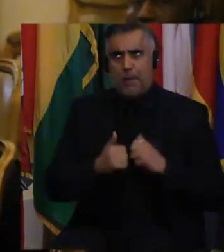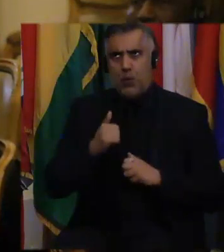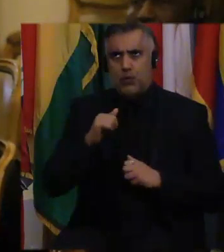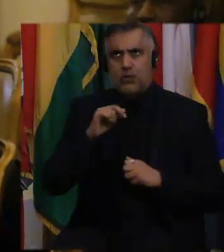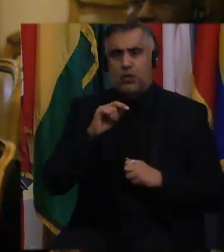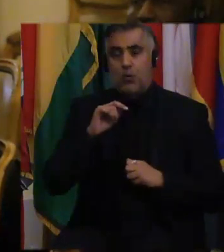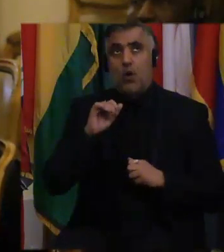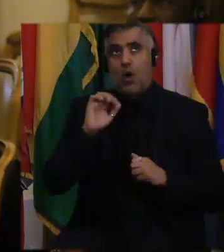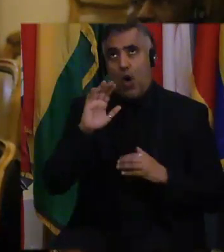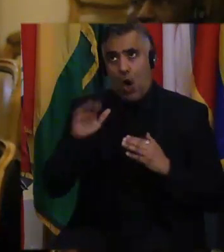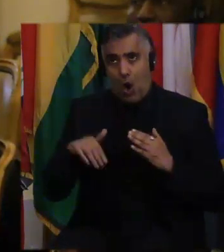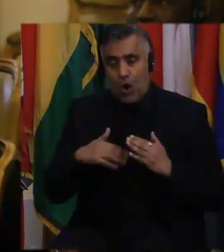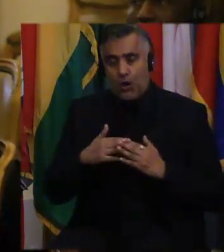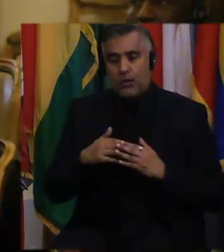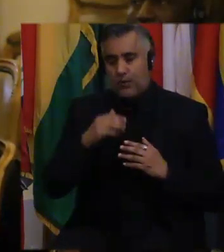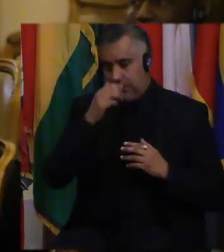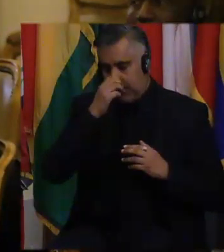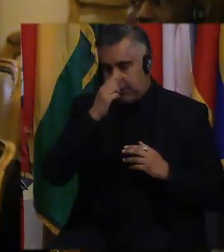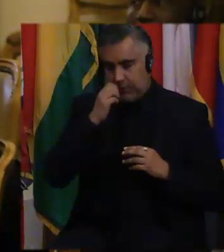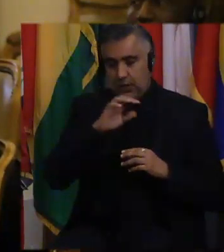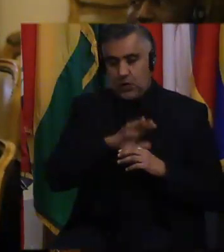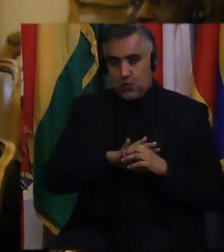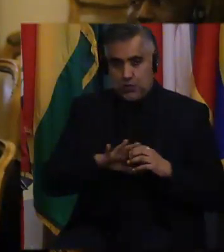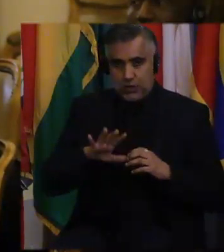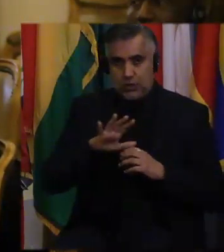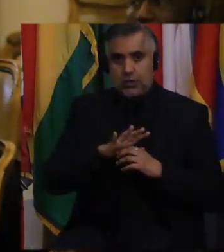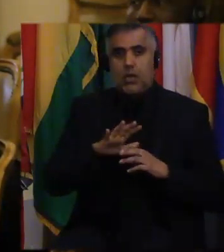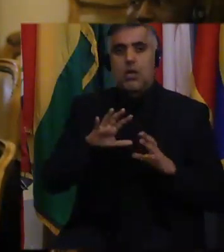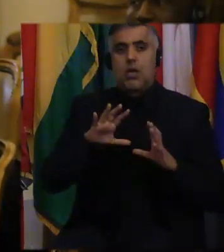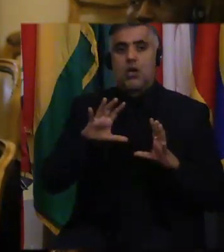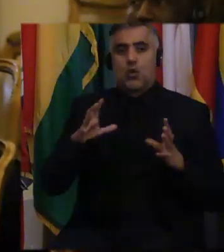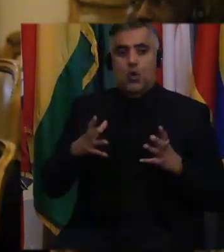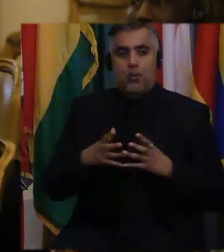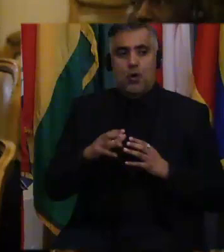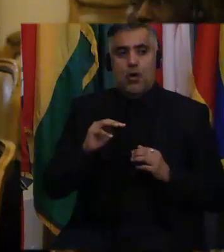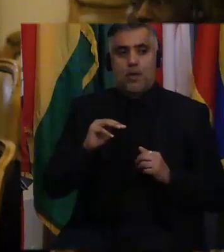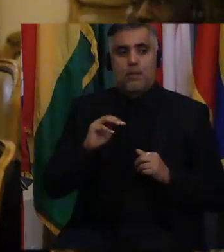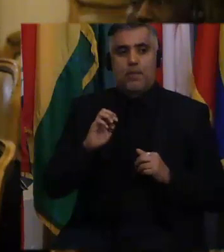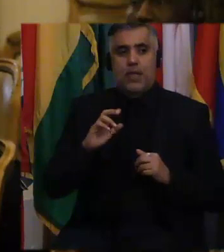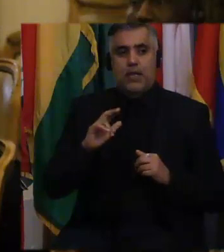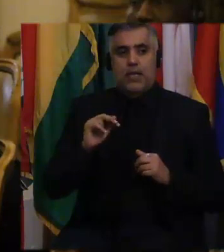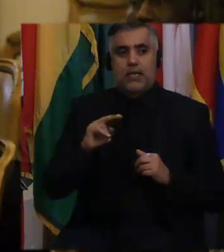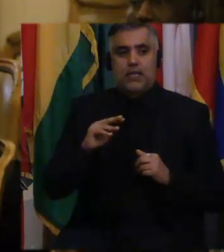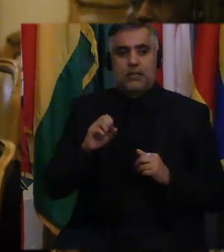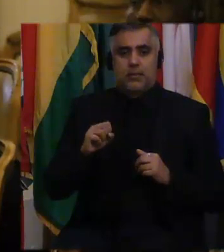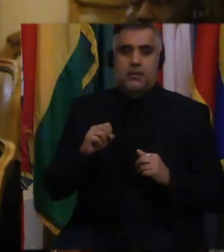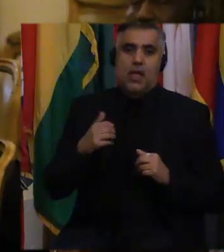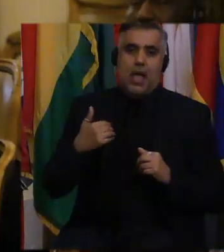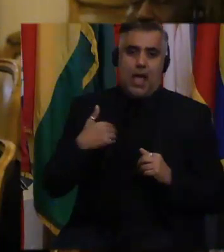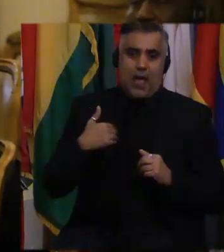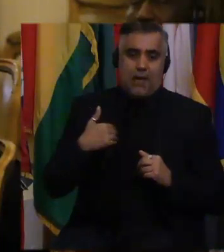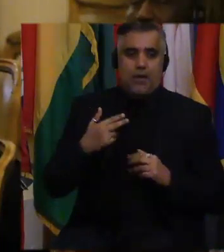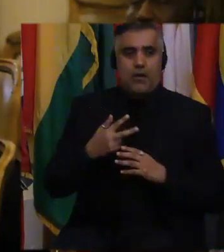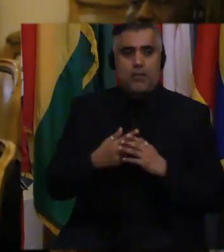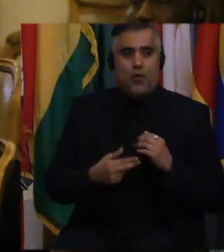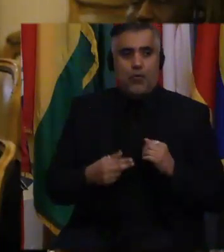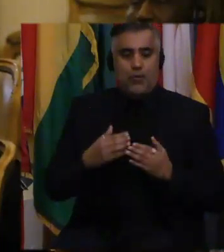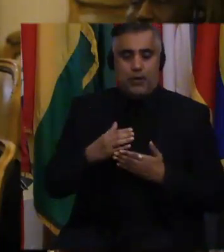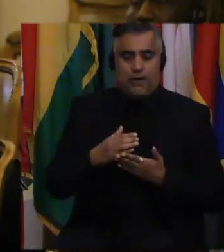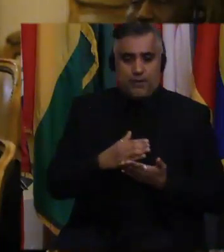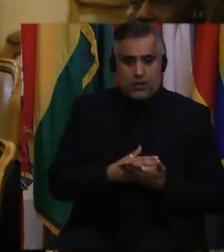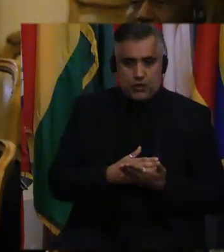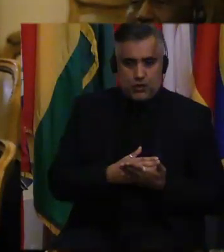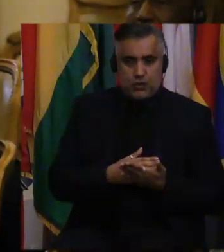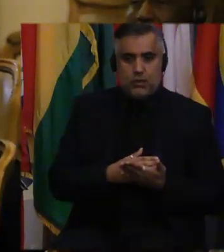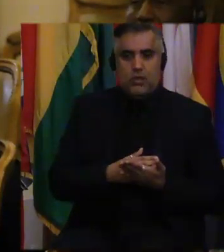these, all of these regions and the global mechanisms, of course, have both